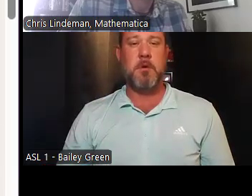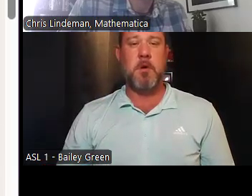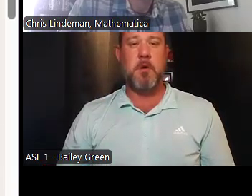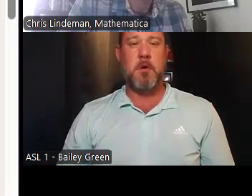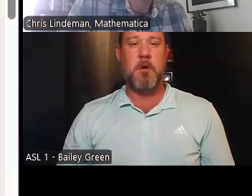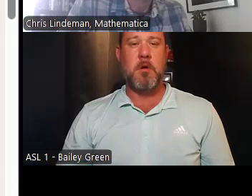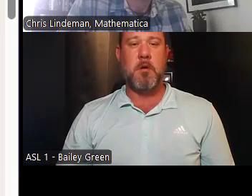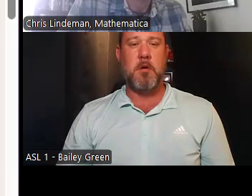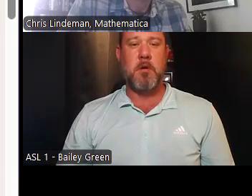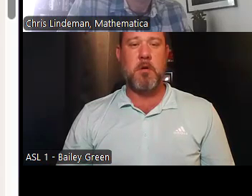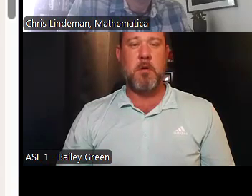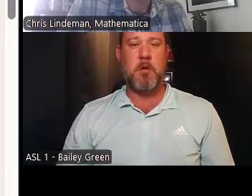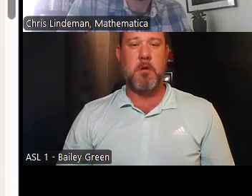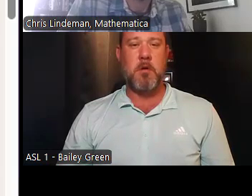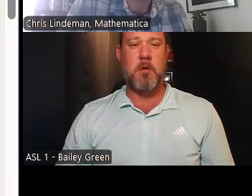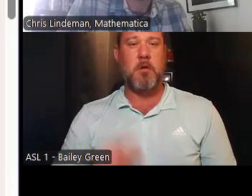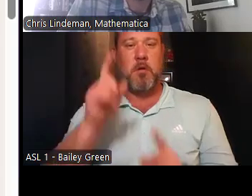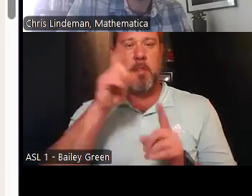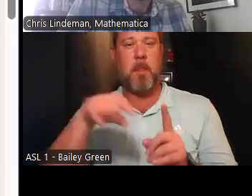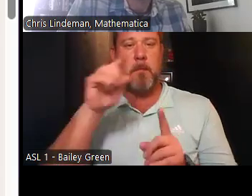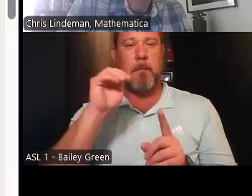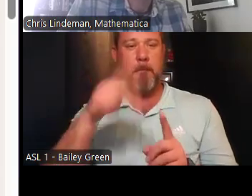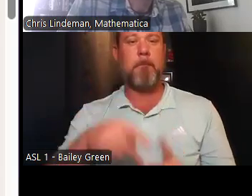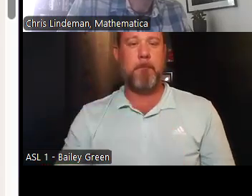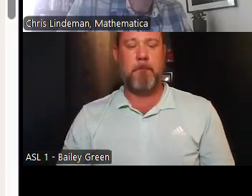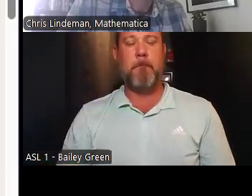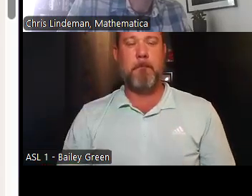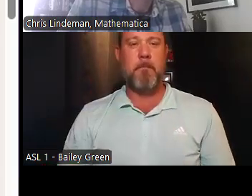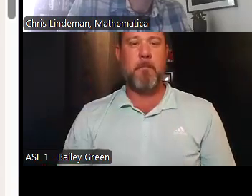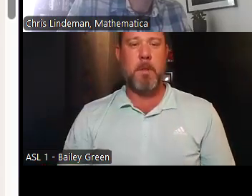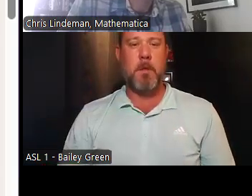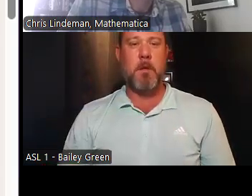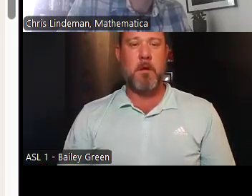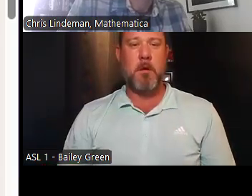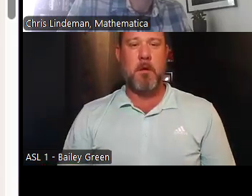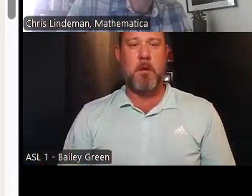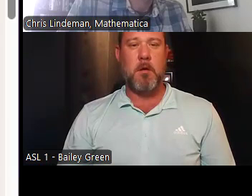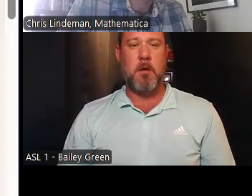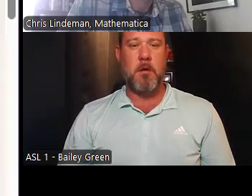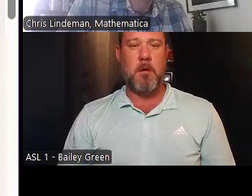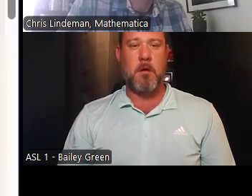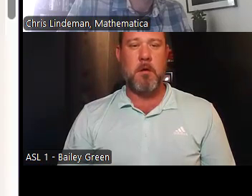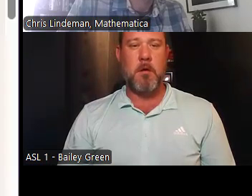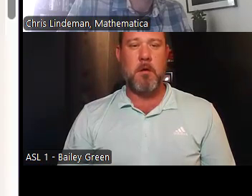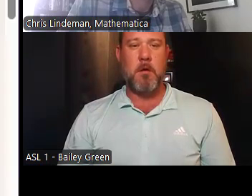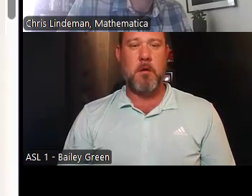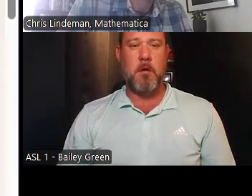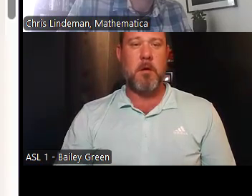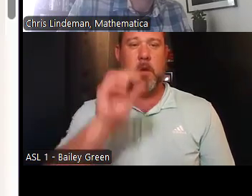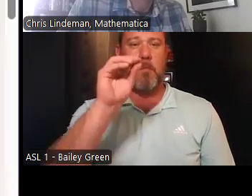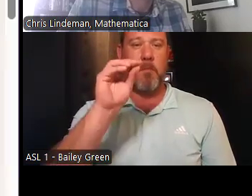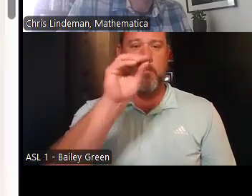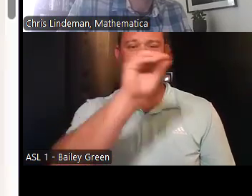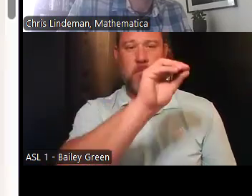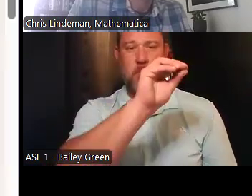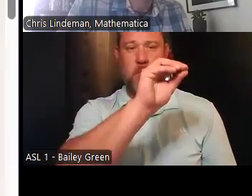which again shows this county map. And you may notice that the dark border has moved from